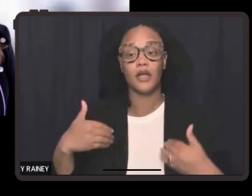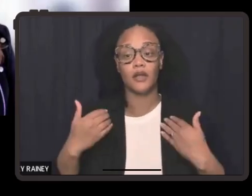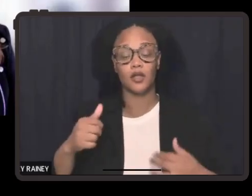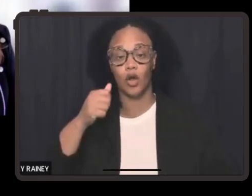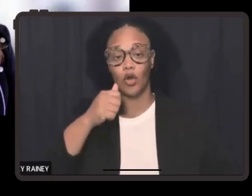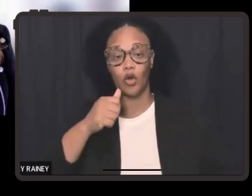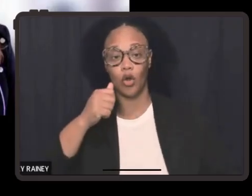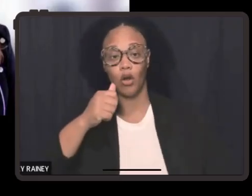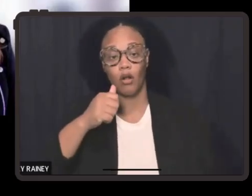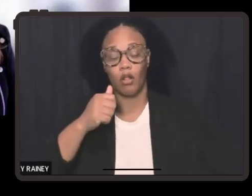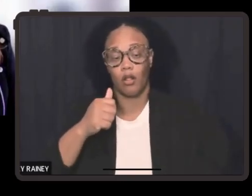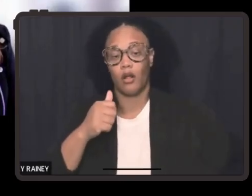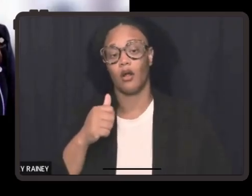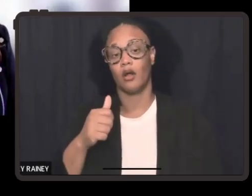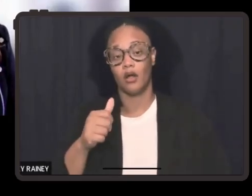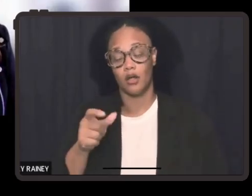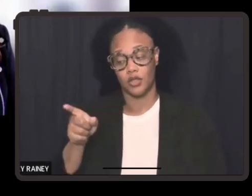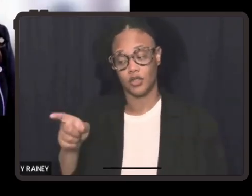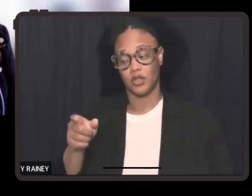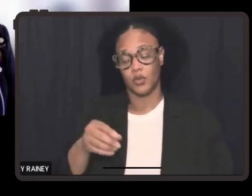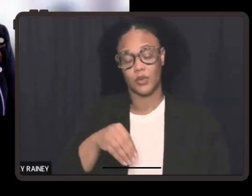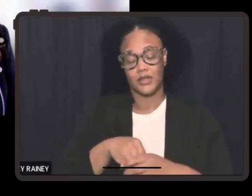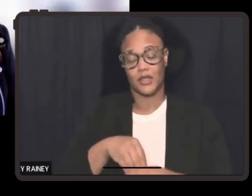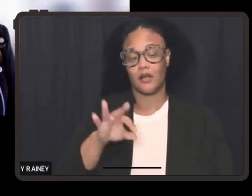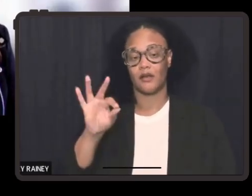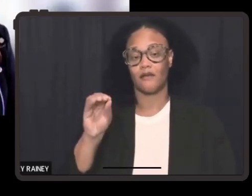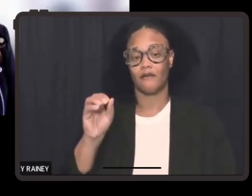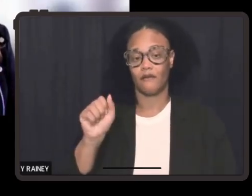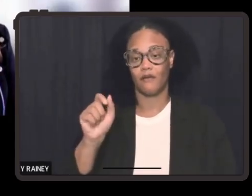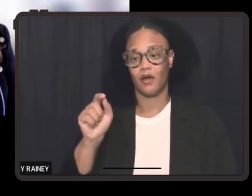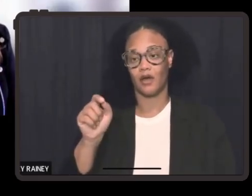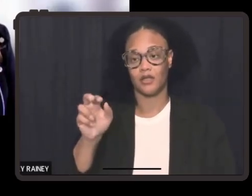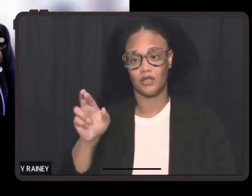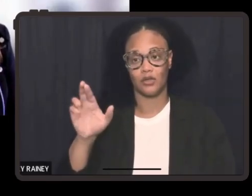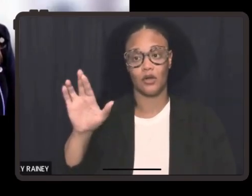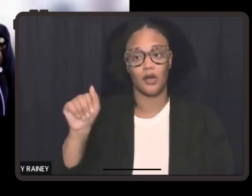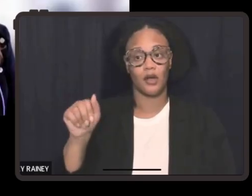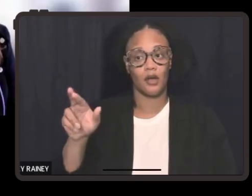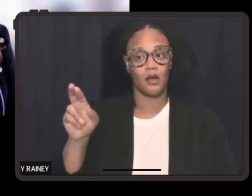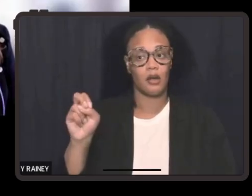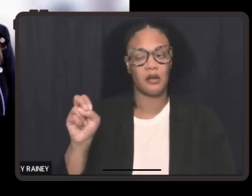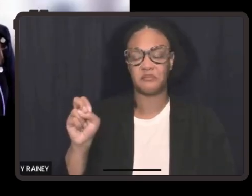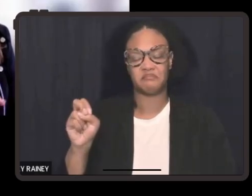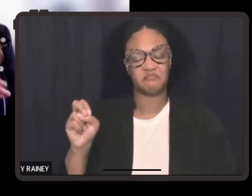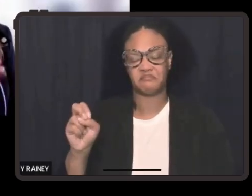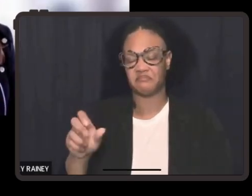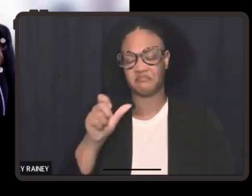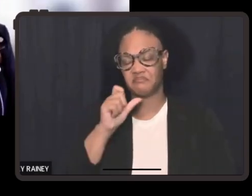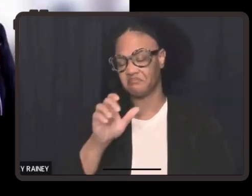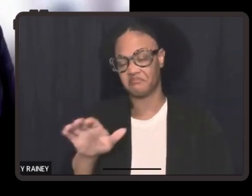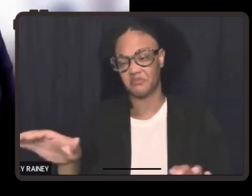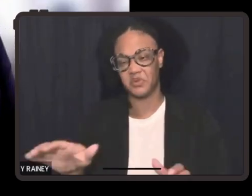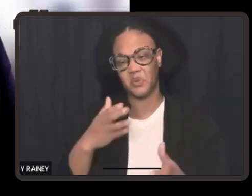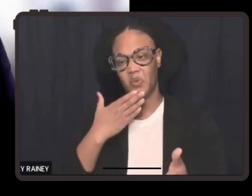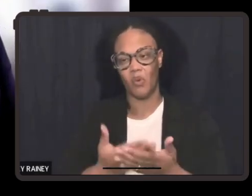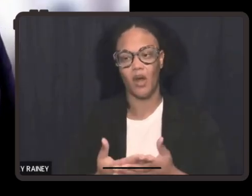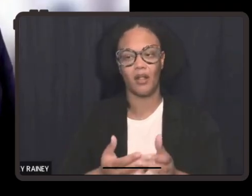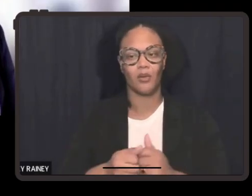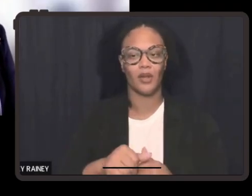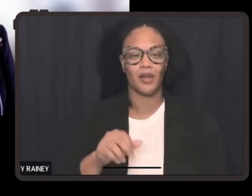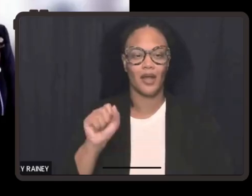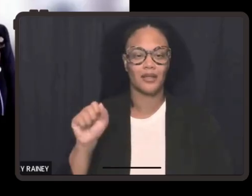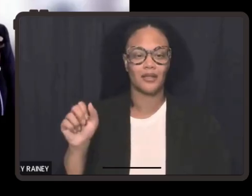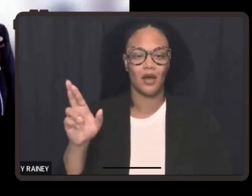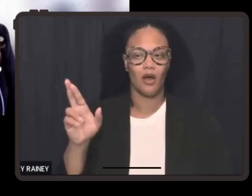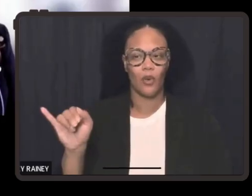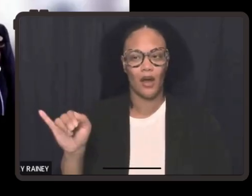about, that was in foster care, she didn't do very well on the SSRIs, but I think her issues are coming a lot from